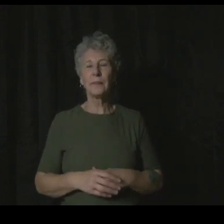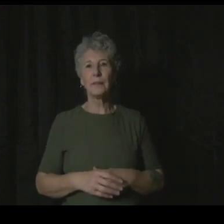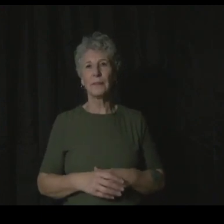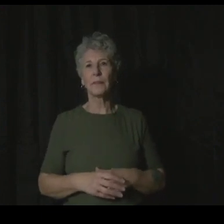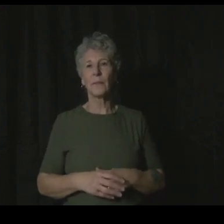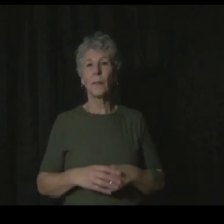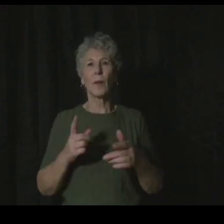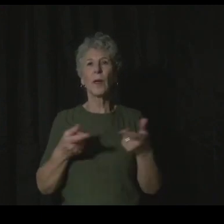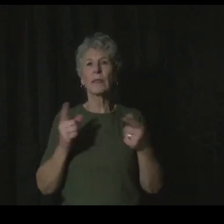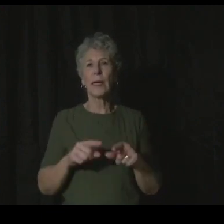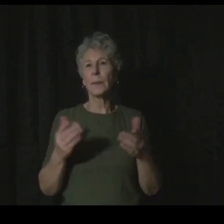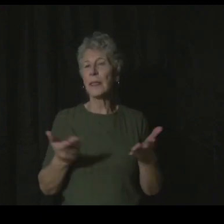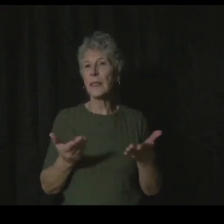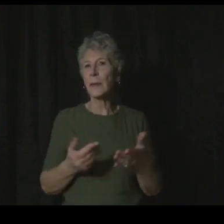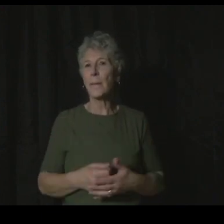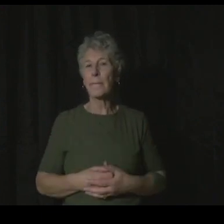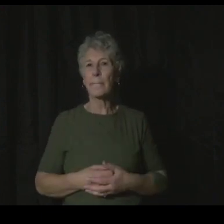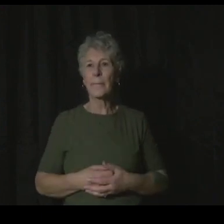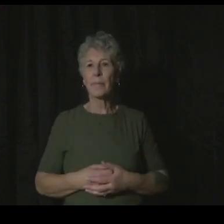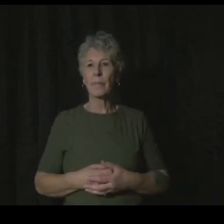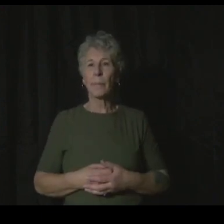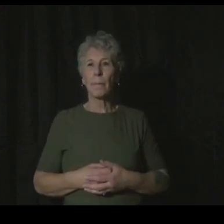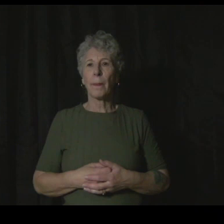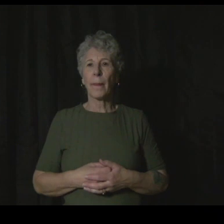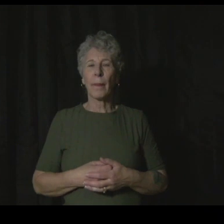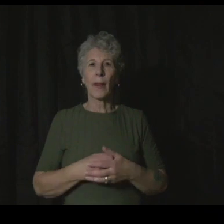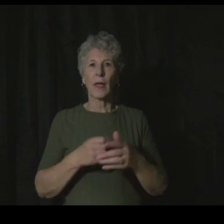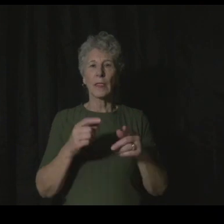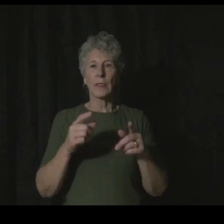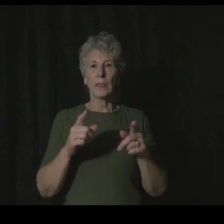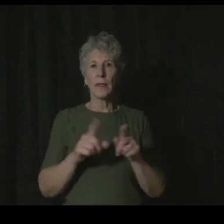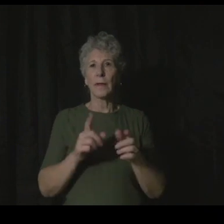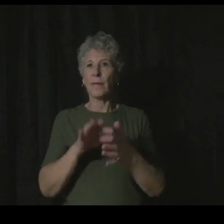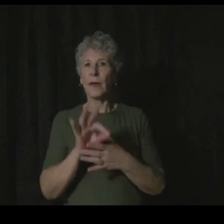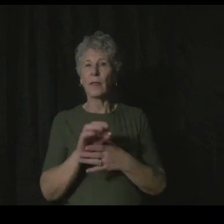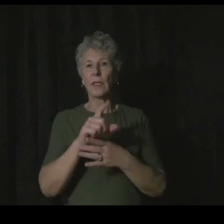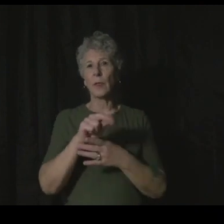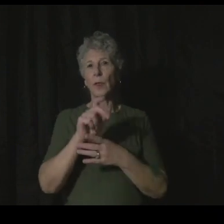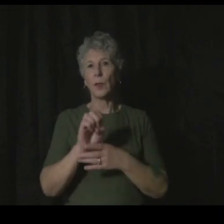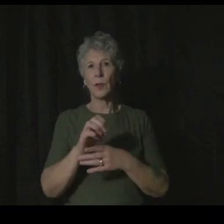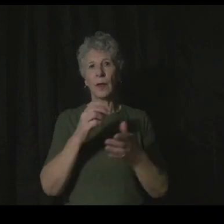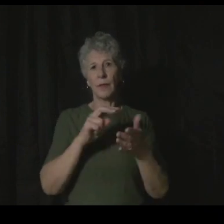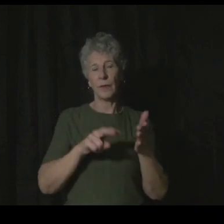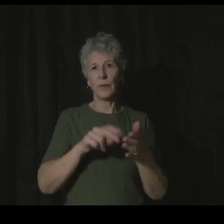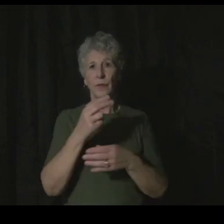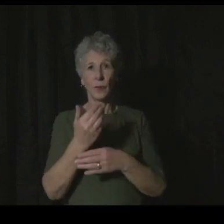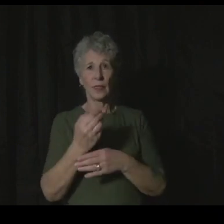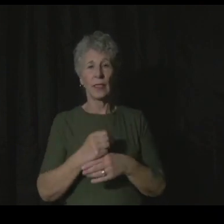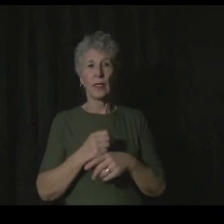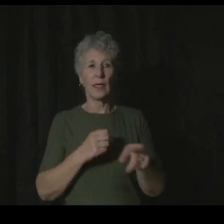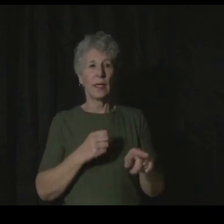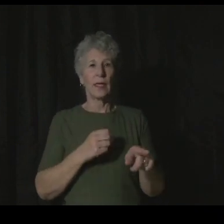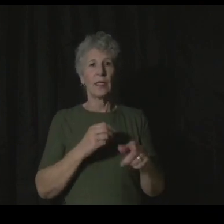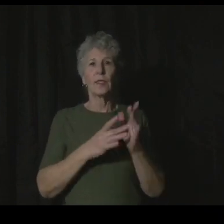What is going on here is much like what is found in Luke chapter 14 and verse 26. There we read Jesus says